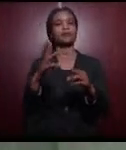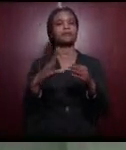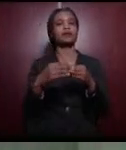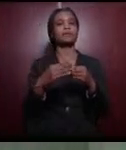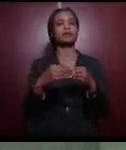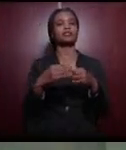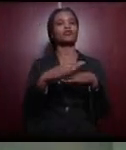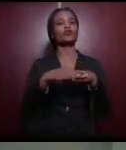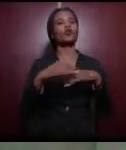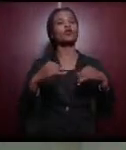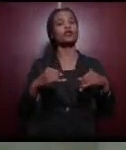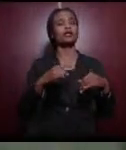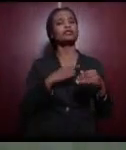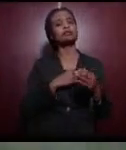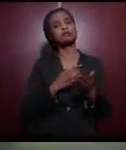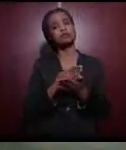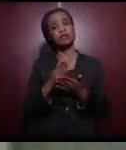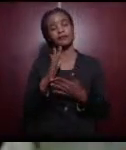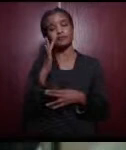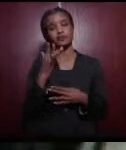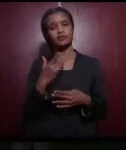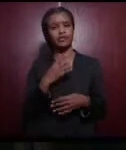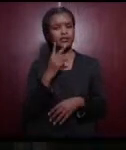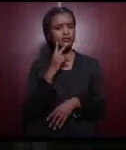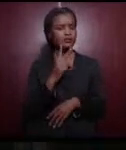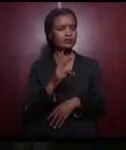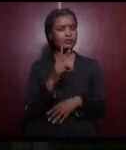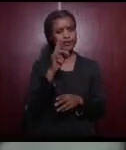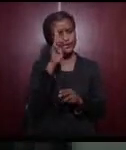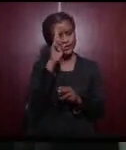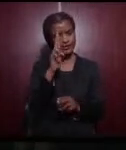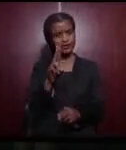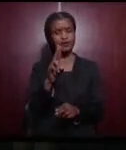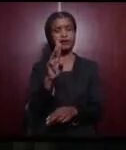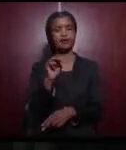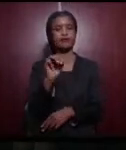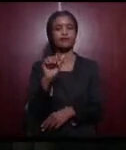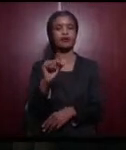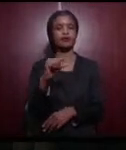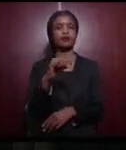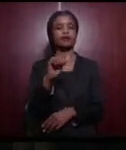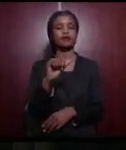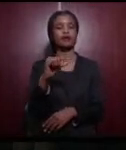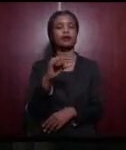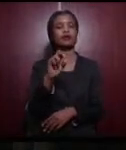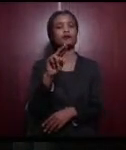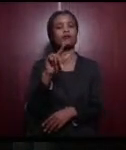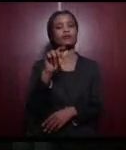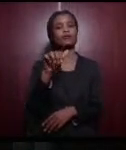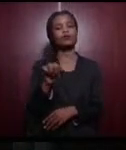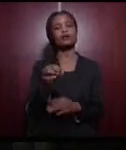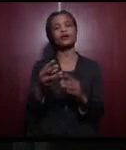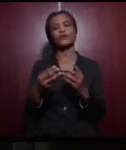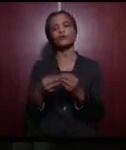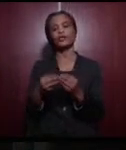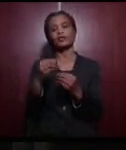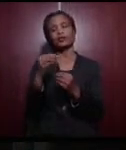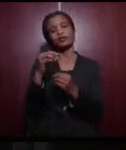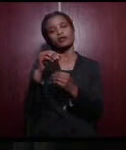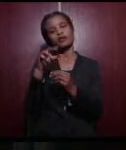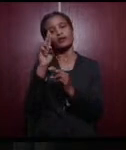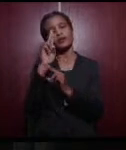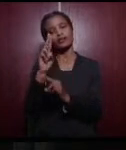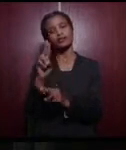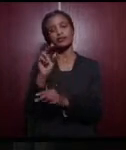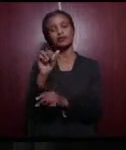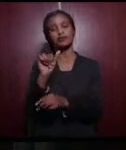well join the meeting, and Member Engelbrecht. Thank you very much for making time, even though you did not feel well, but